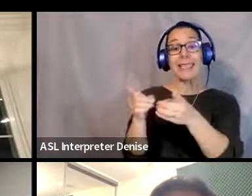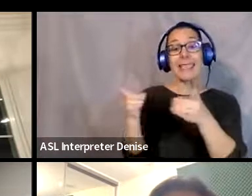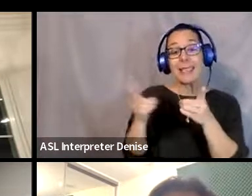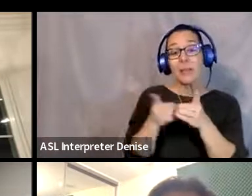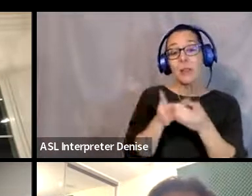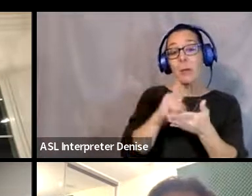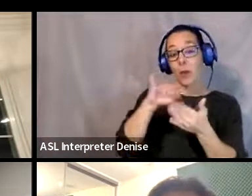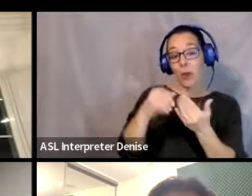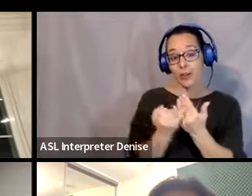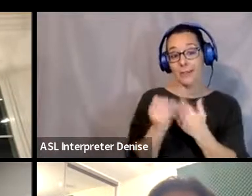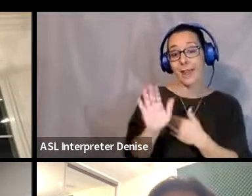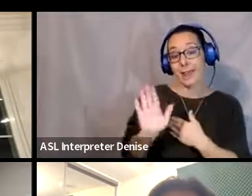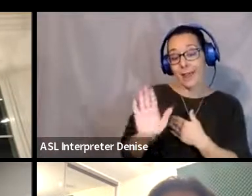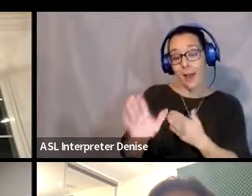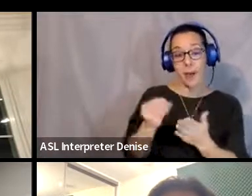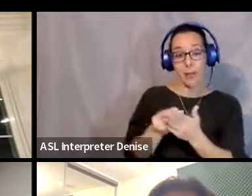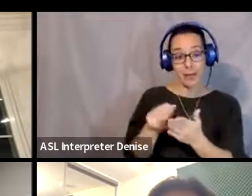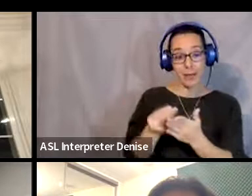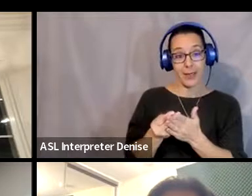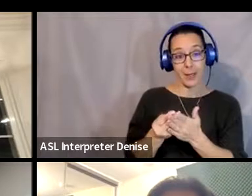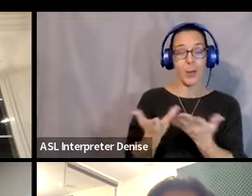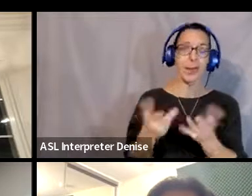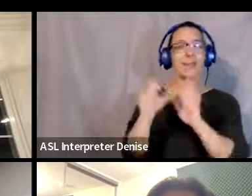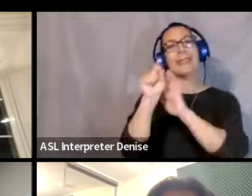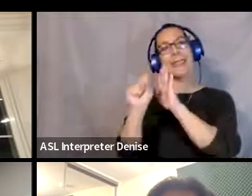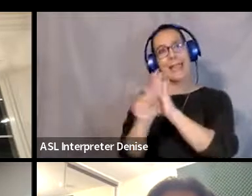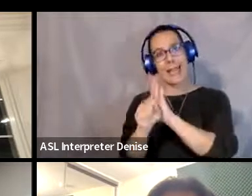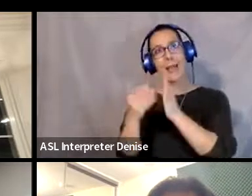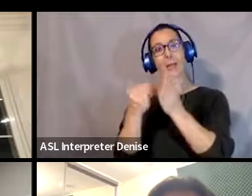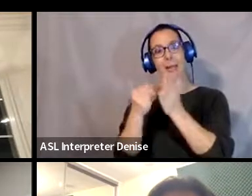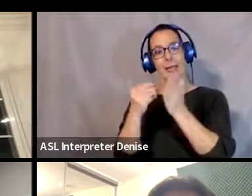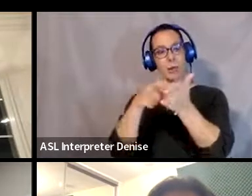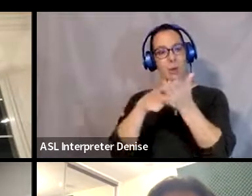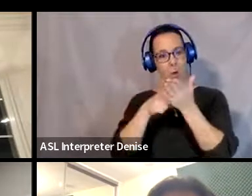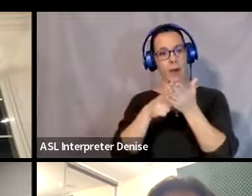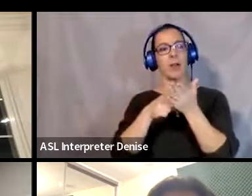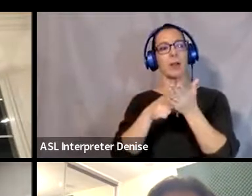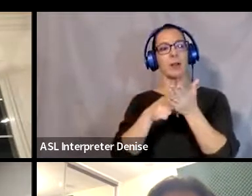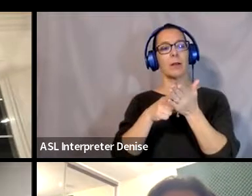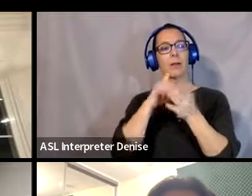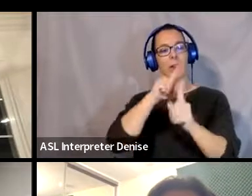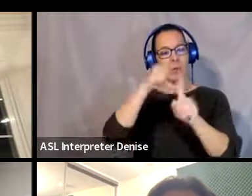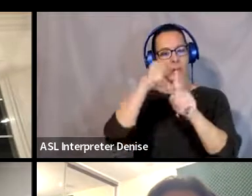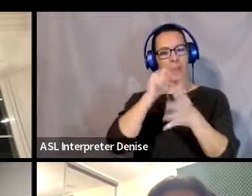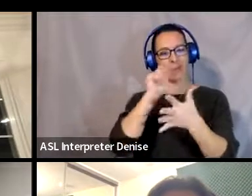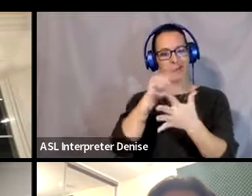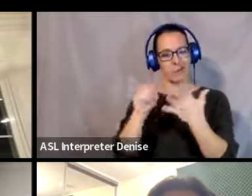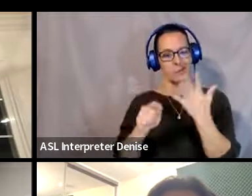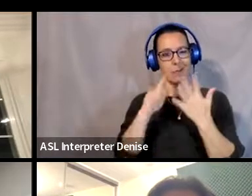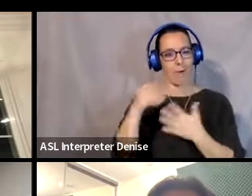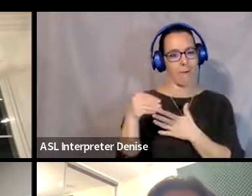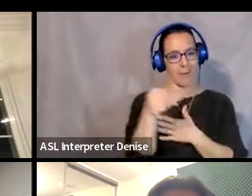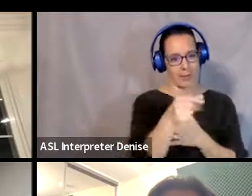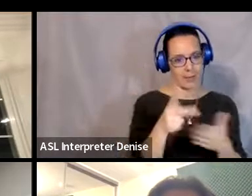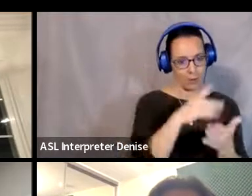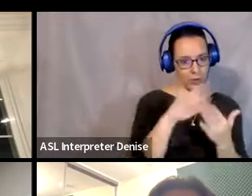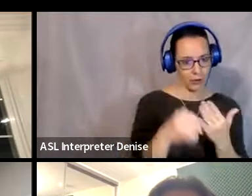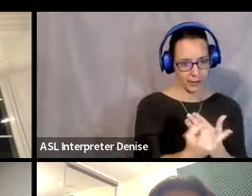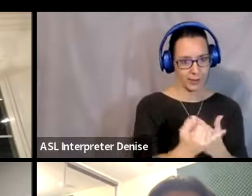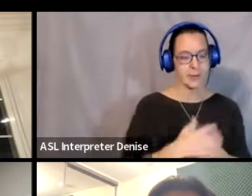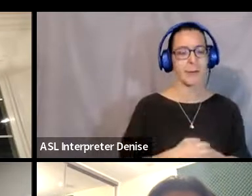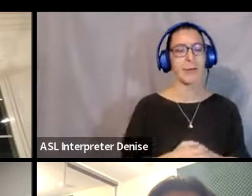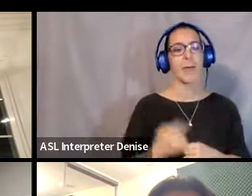that or the state monies mandated for this, that is funding this project. So we have been working on the